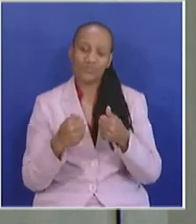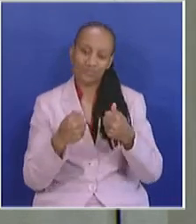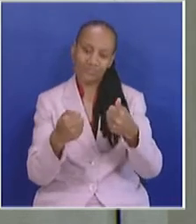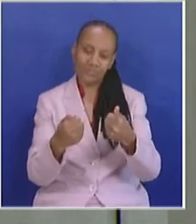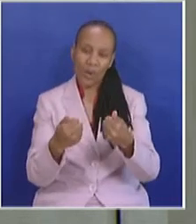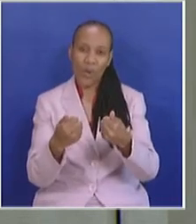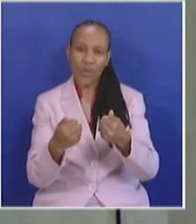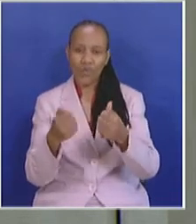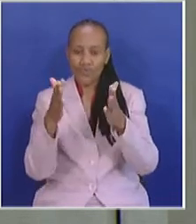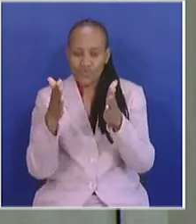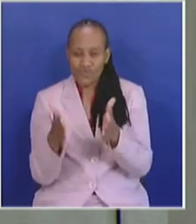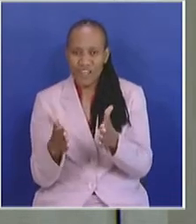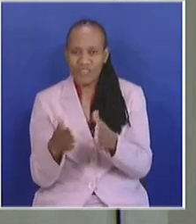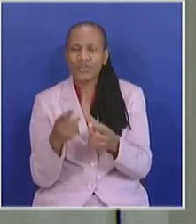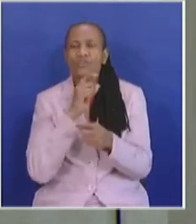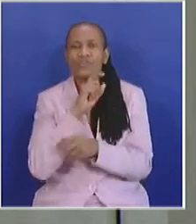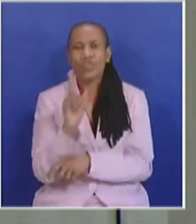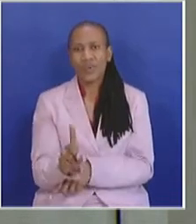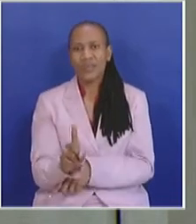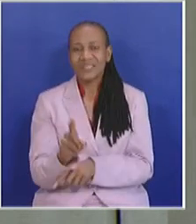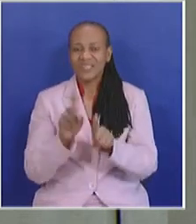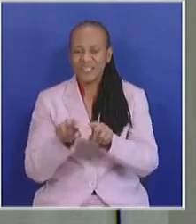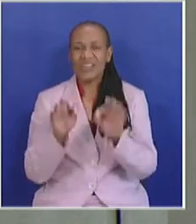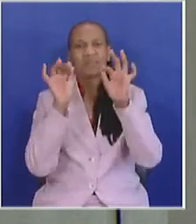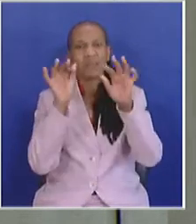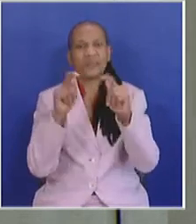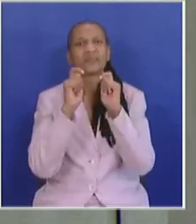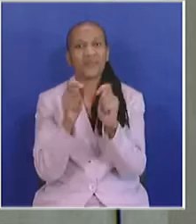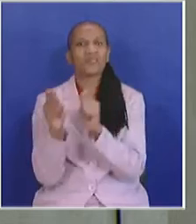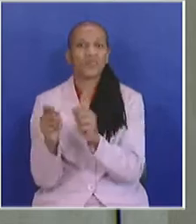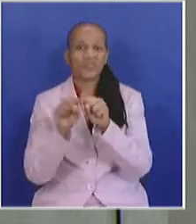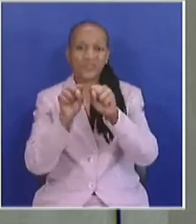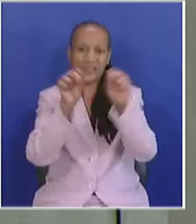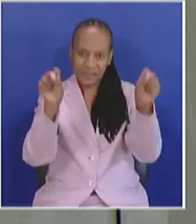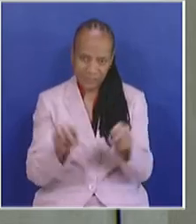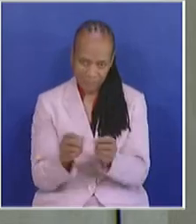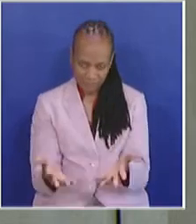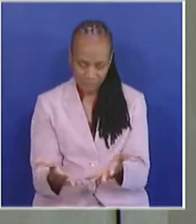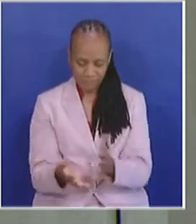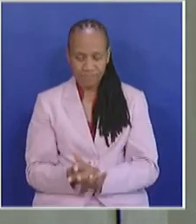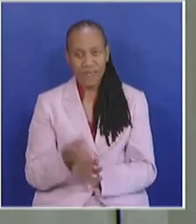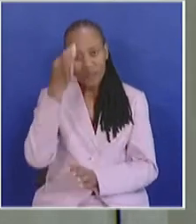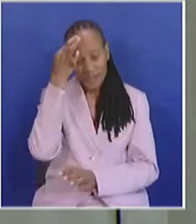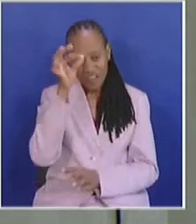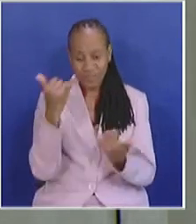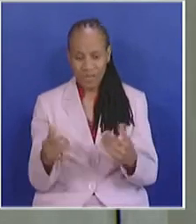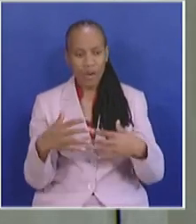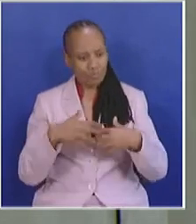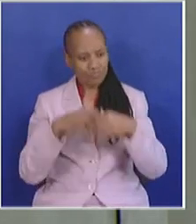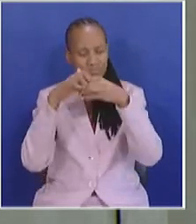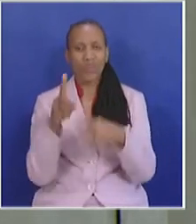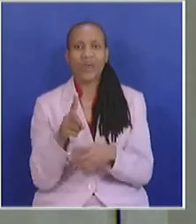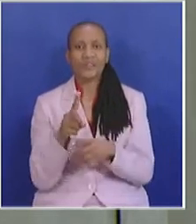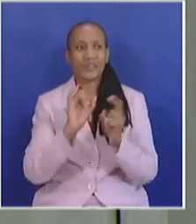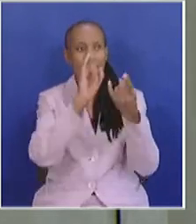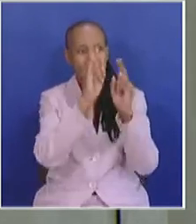in the formal public transport service provision. Government has created a viable solution for urban